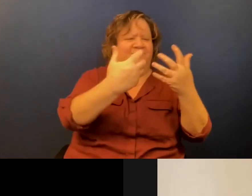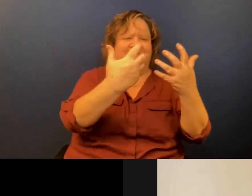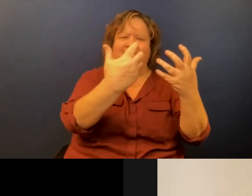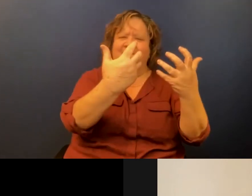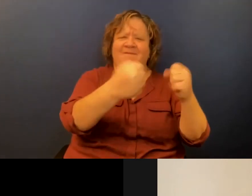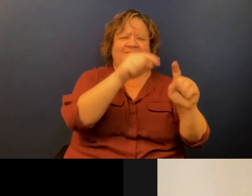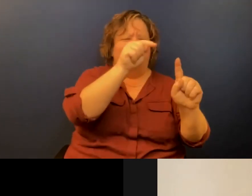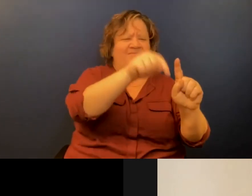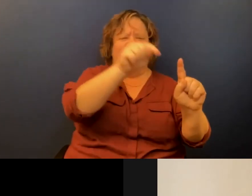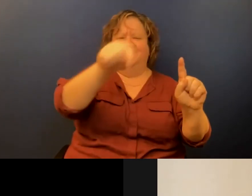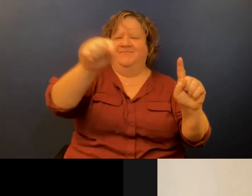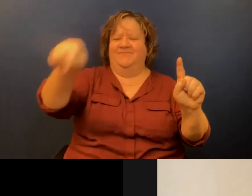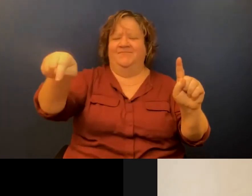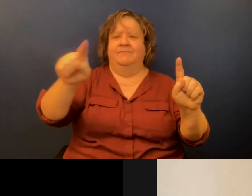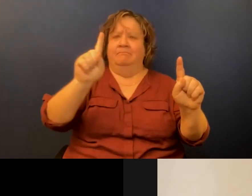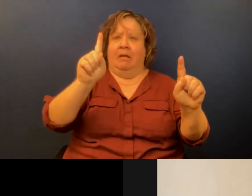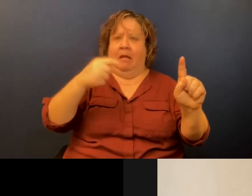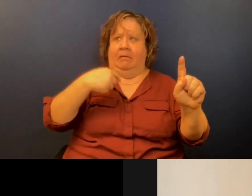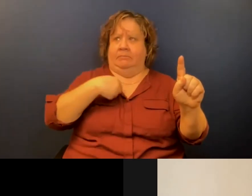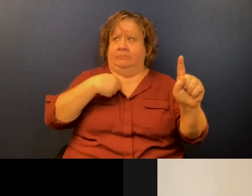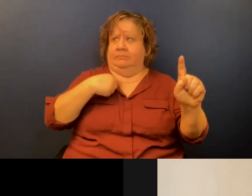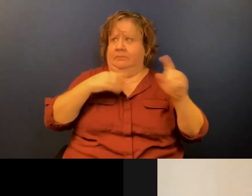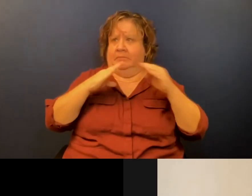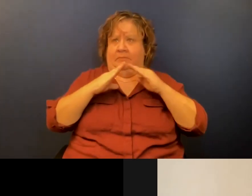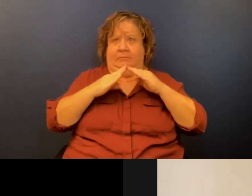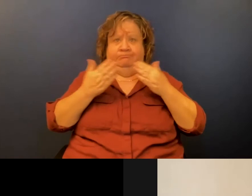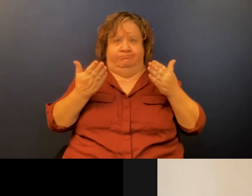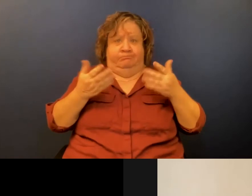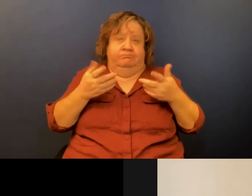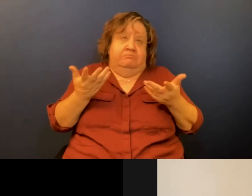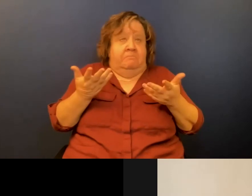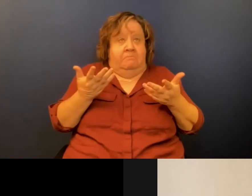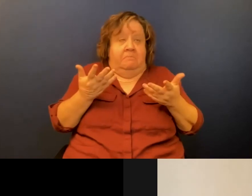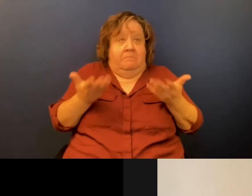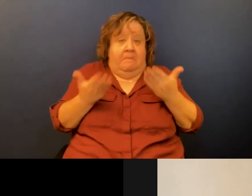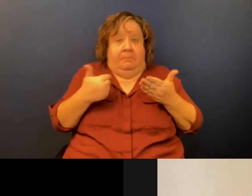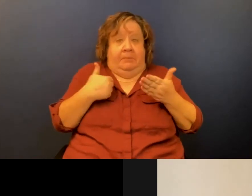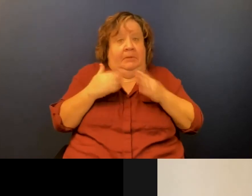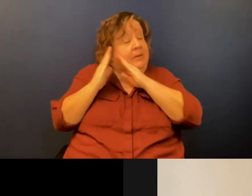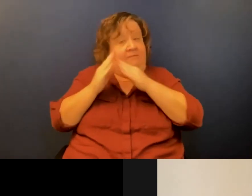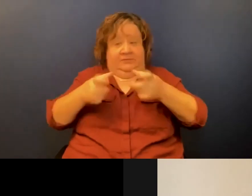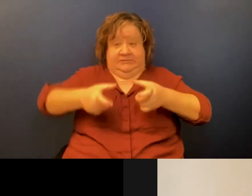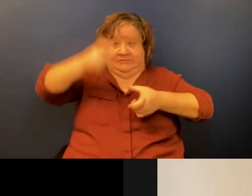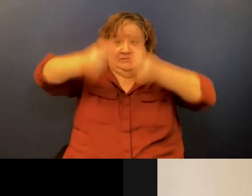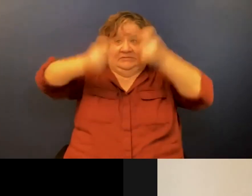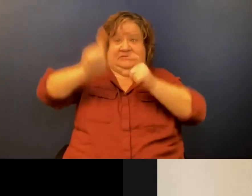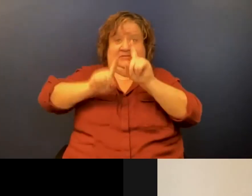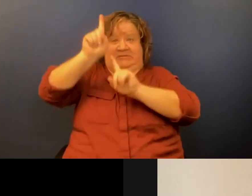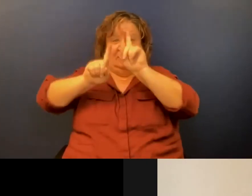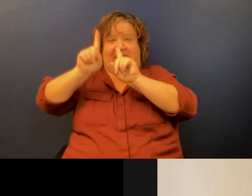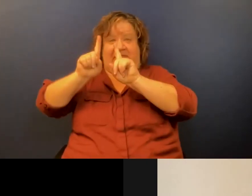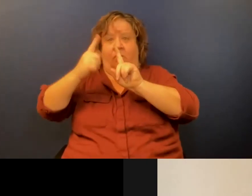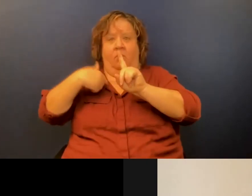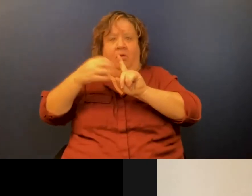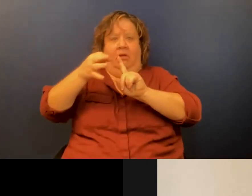area or semi-urban or rural areas, then we also have to point out that some of these spaces